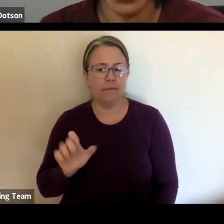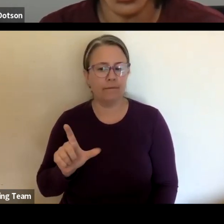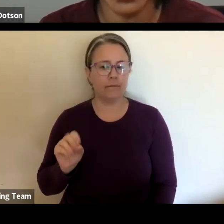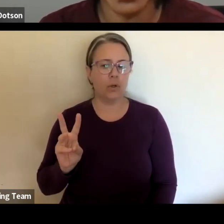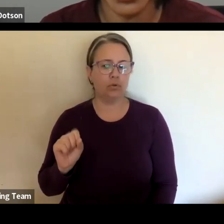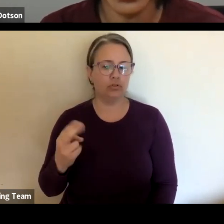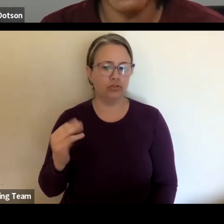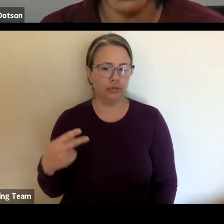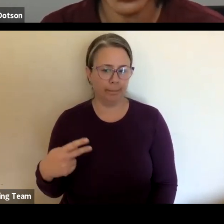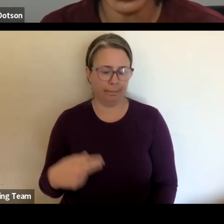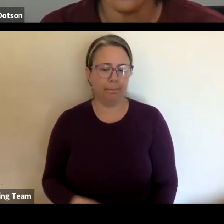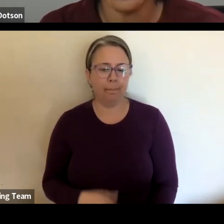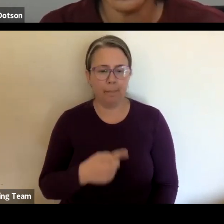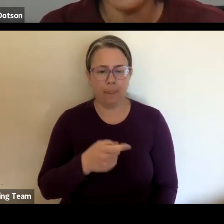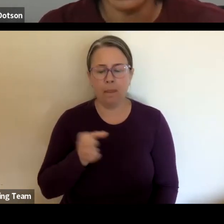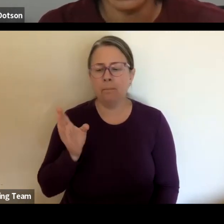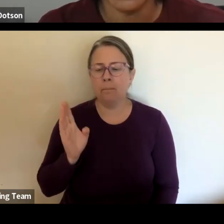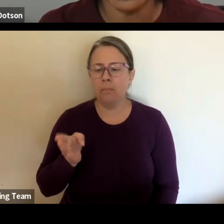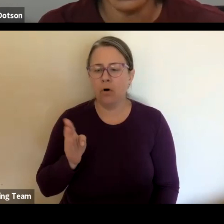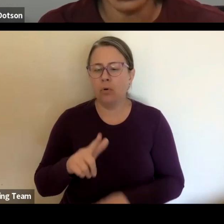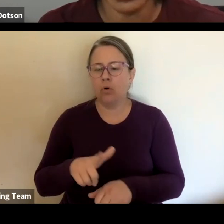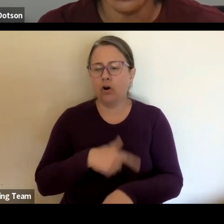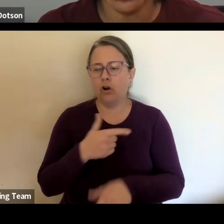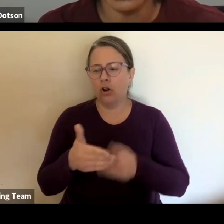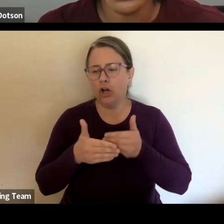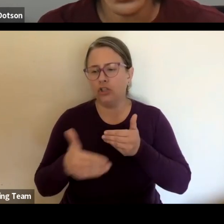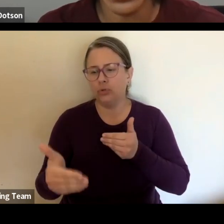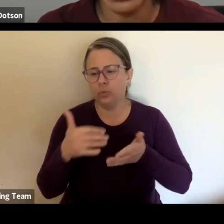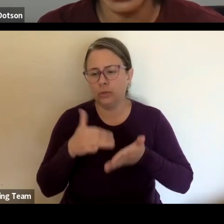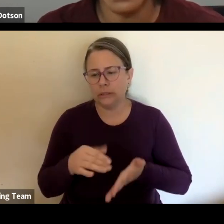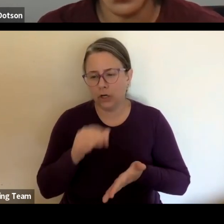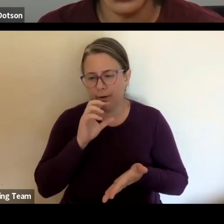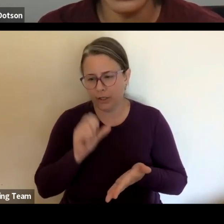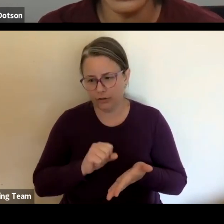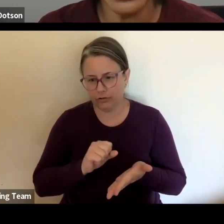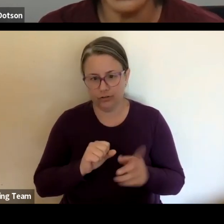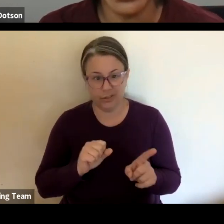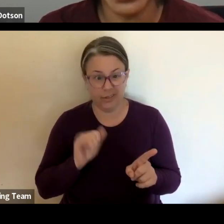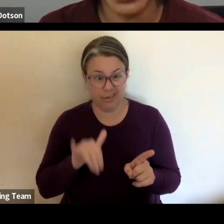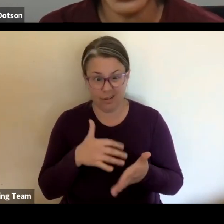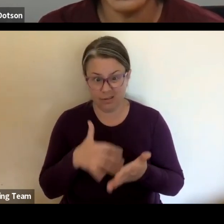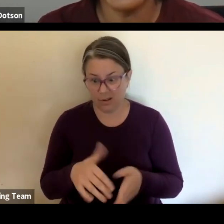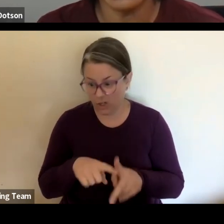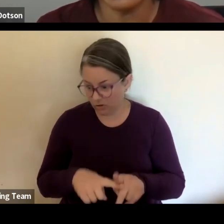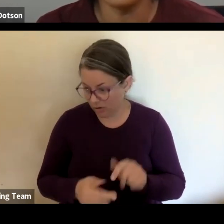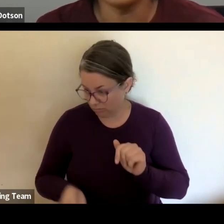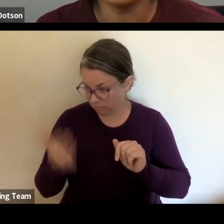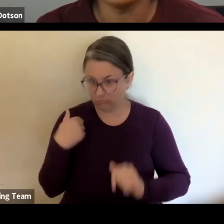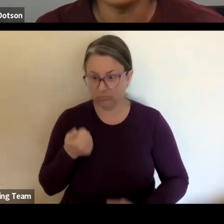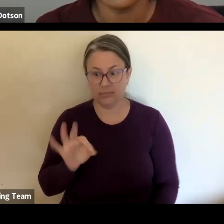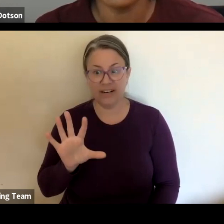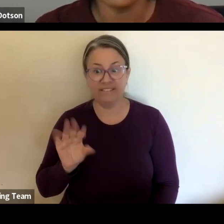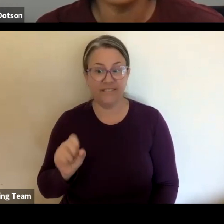aging. So this study's been going on since the 50s, actually, and then neuroimaging was added in the